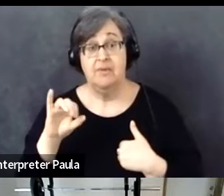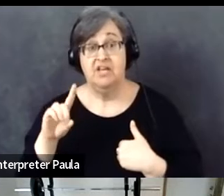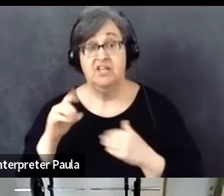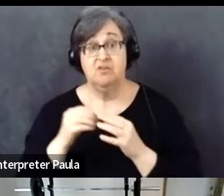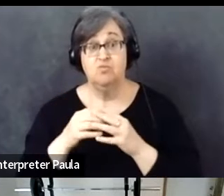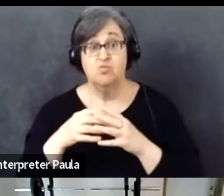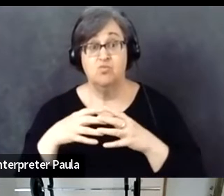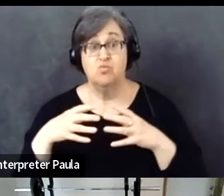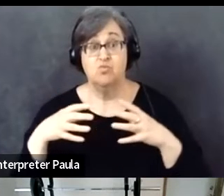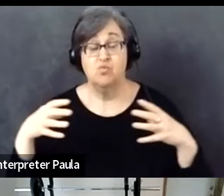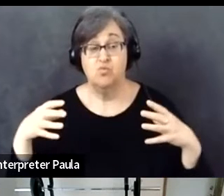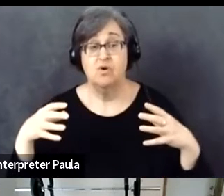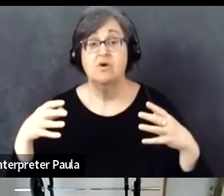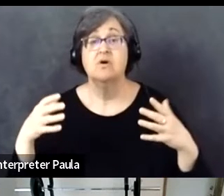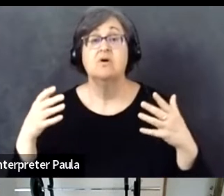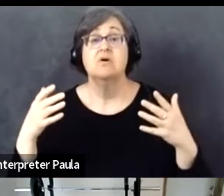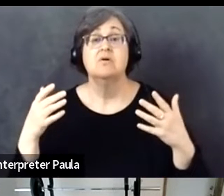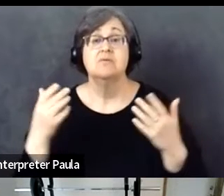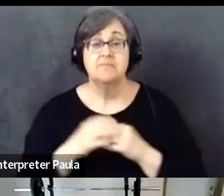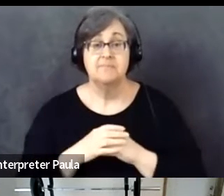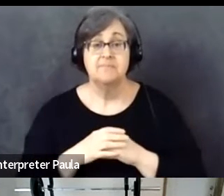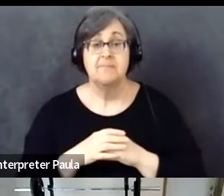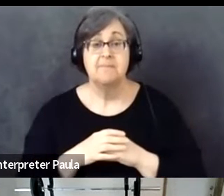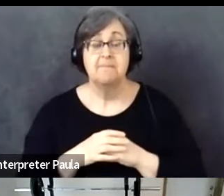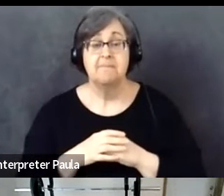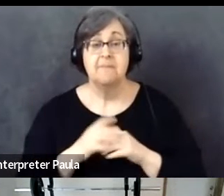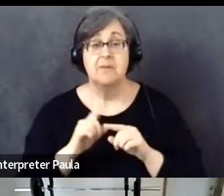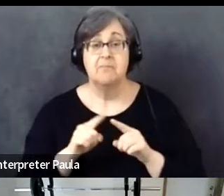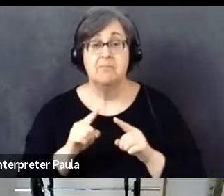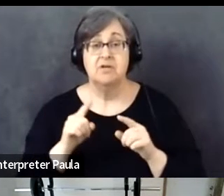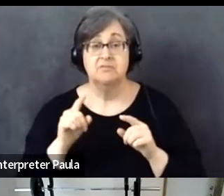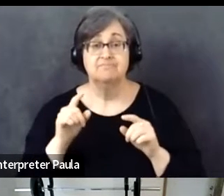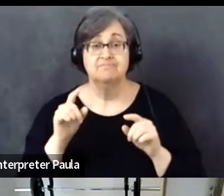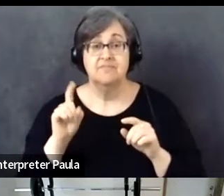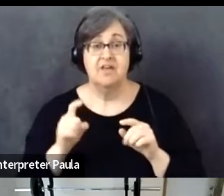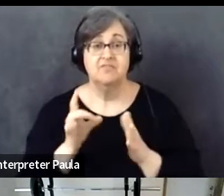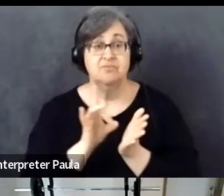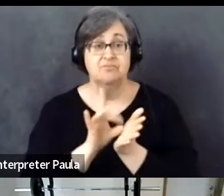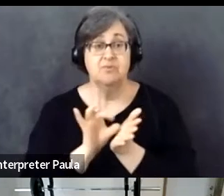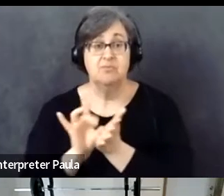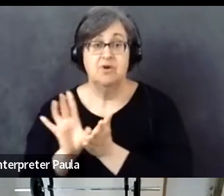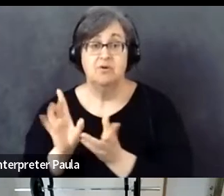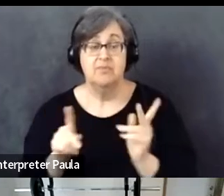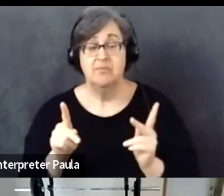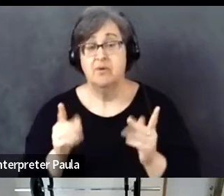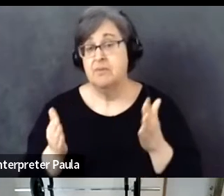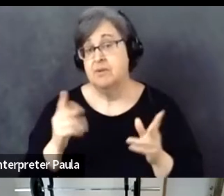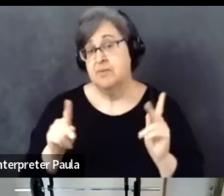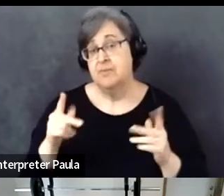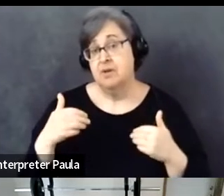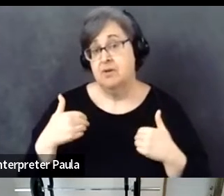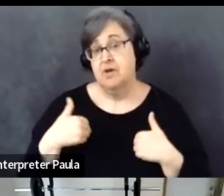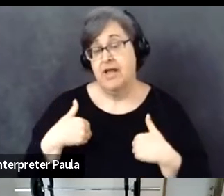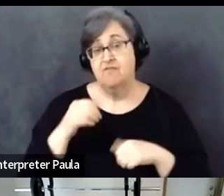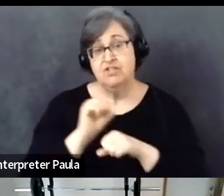ton, but once those things start to happen and people, maybe they might have